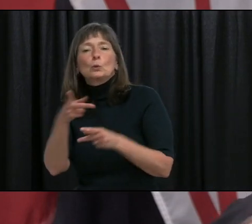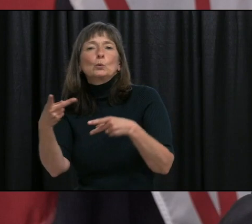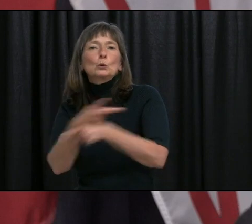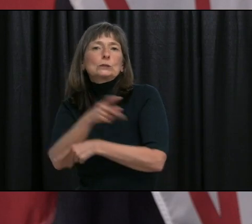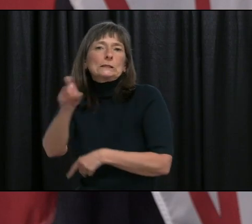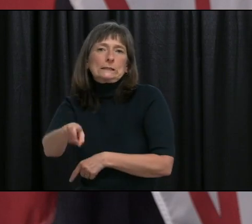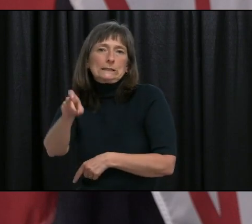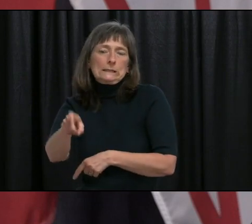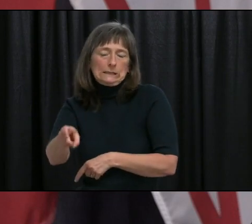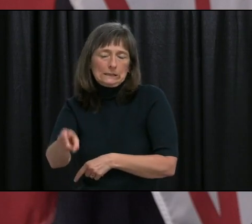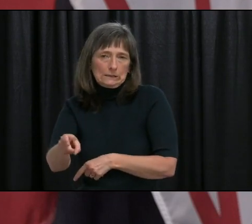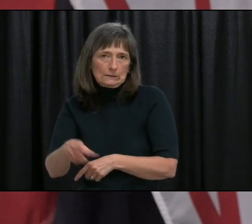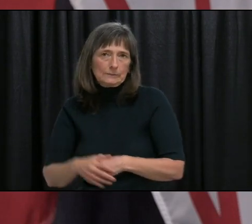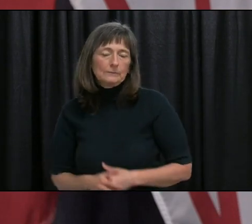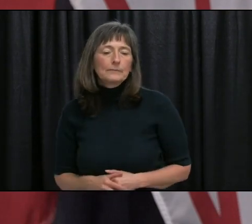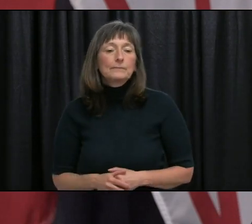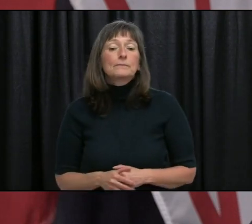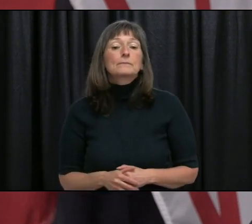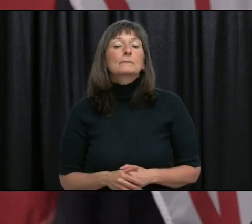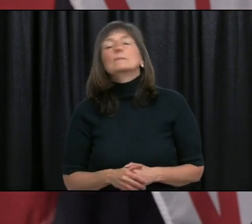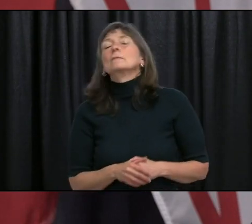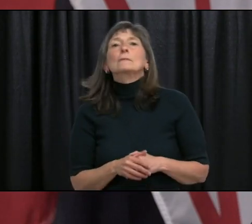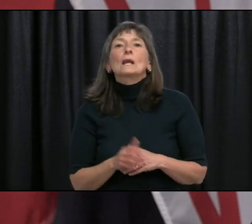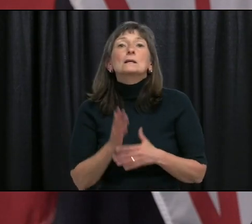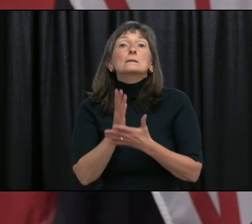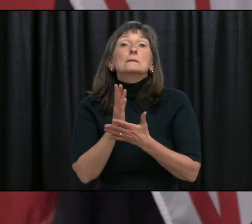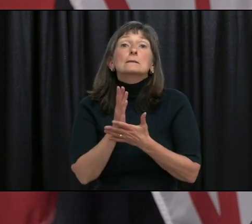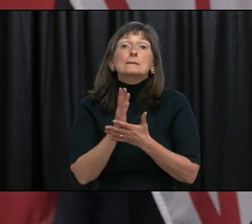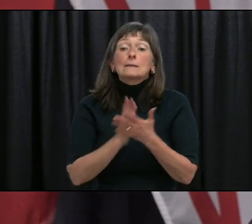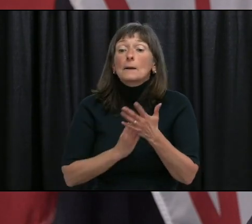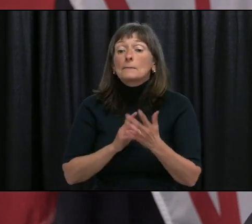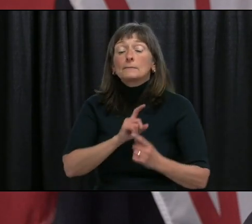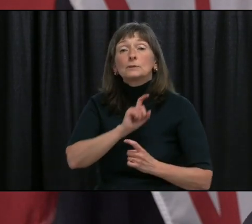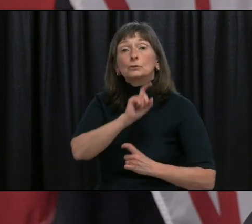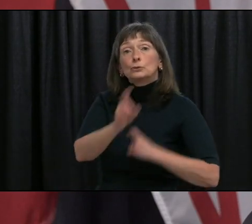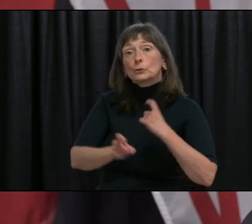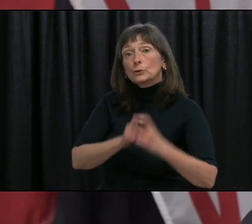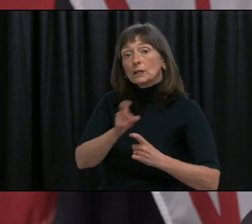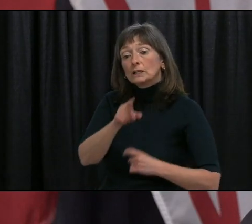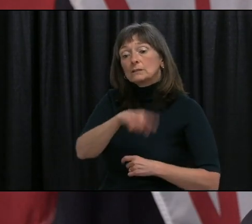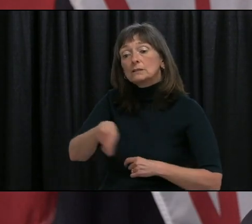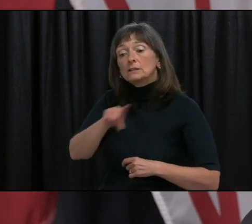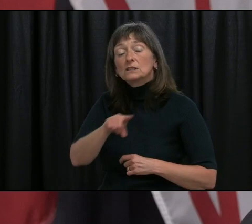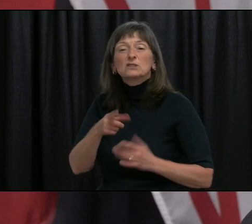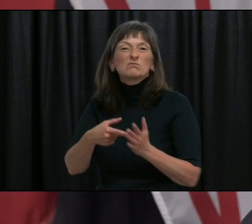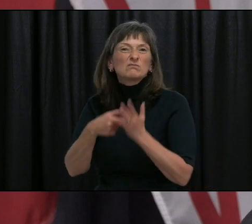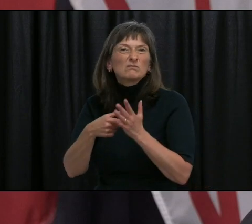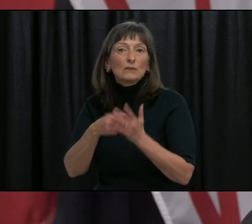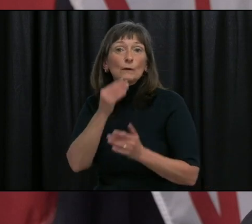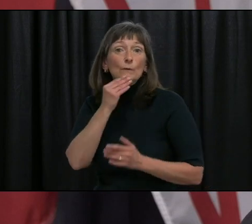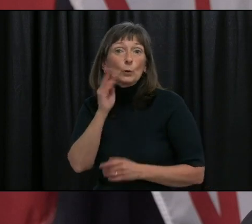need. And some areas could be, in this donation from the Rogers family, would be Food Banks of Canada, so